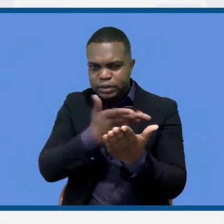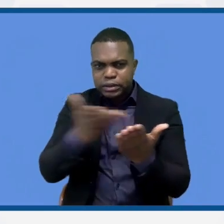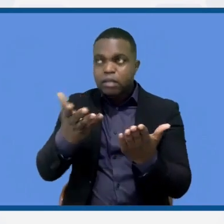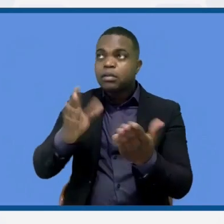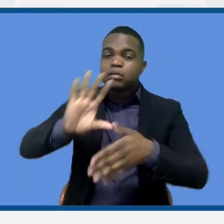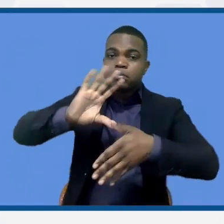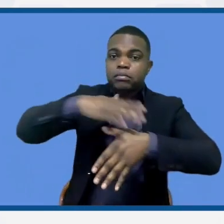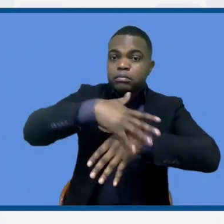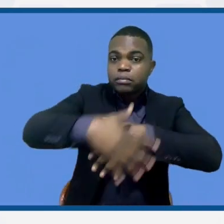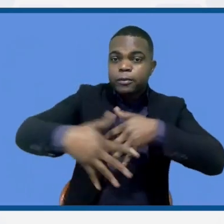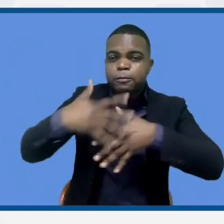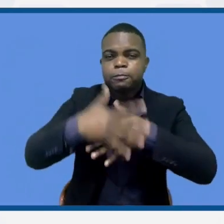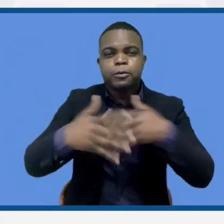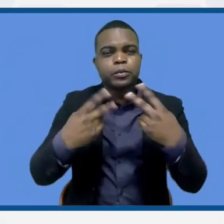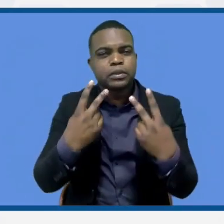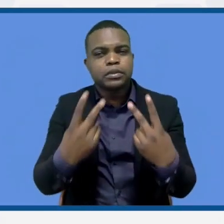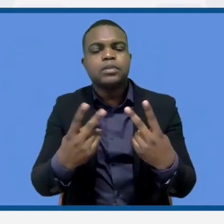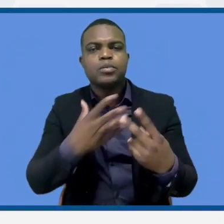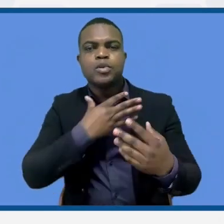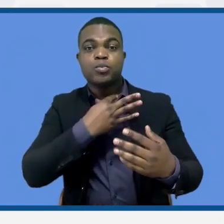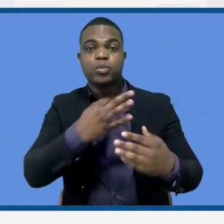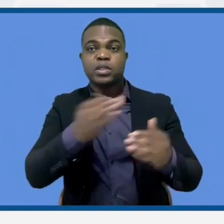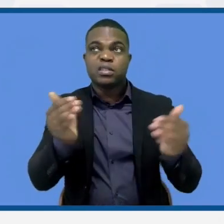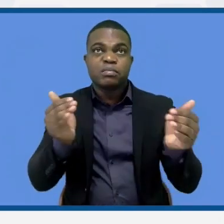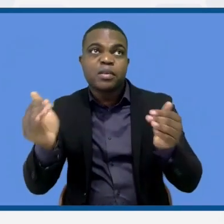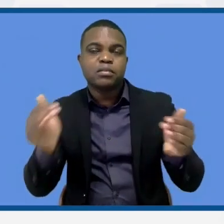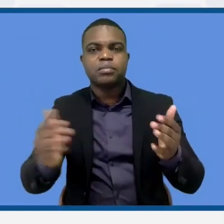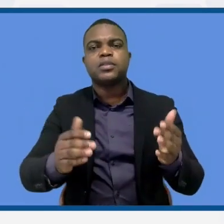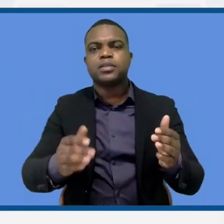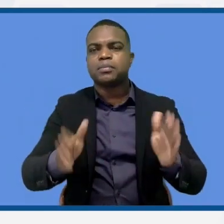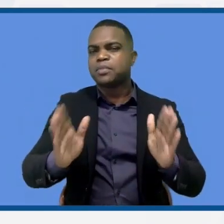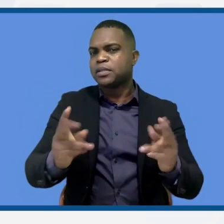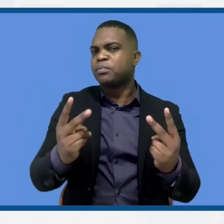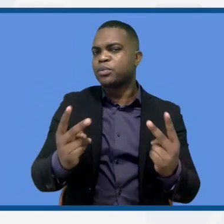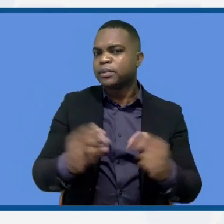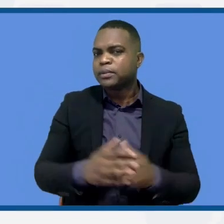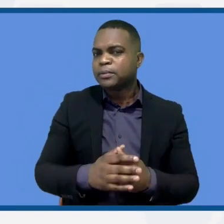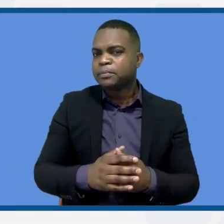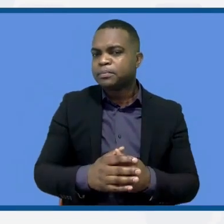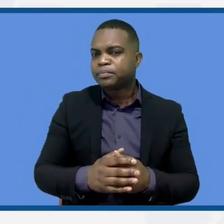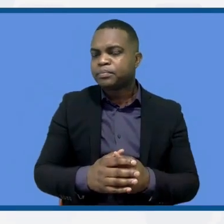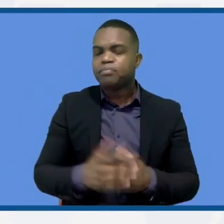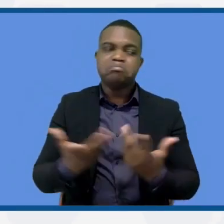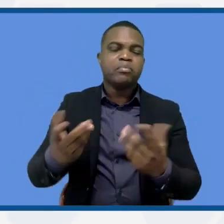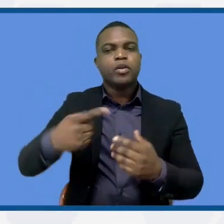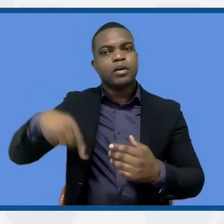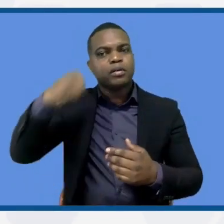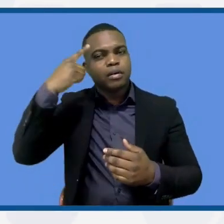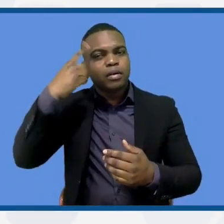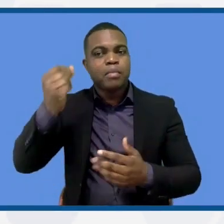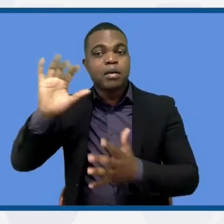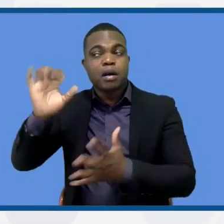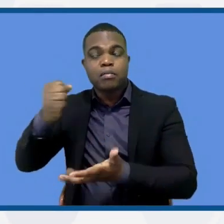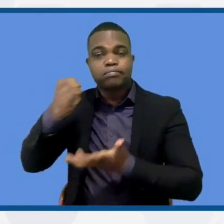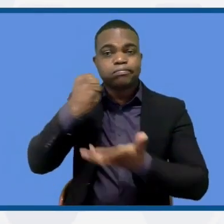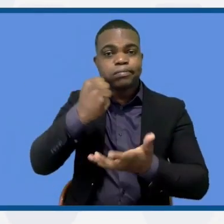Regional Assessment Report in 2021 highlighted that Latin America remains the most unequal region in the world in